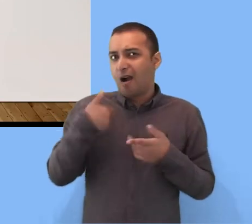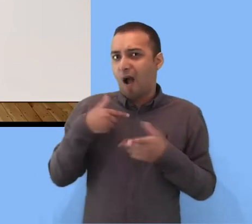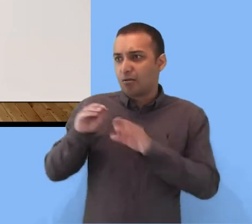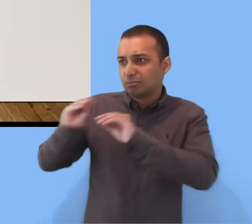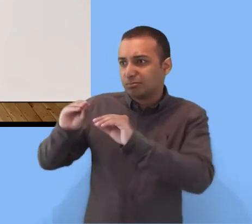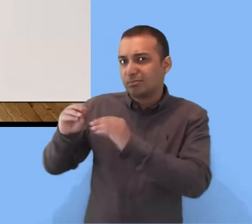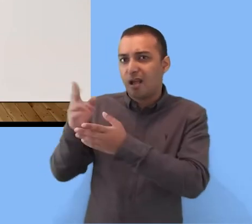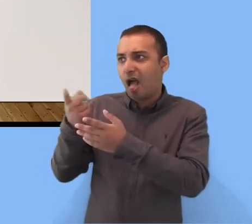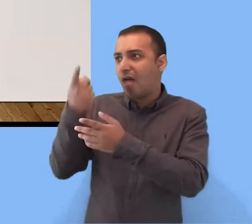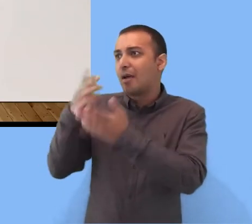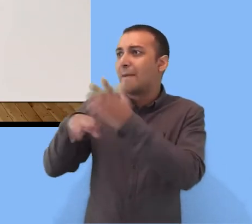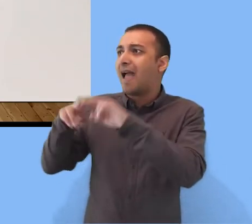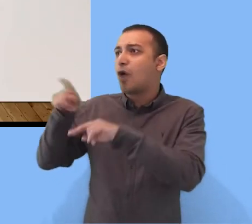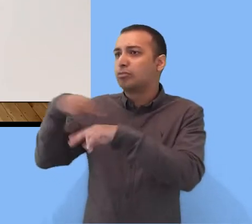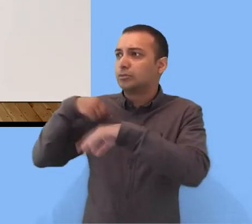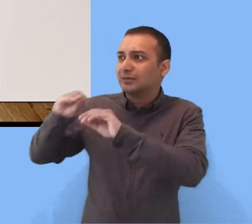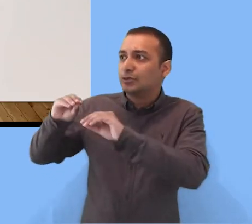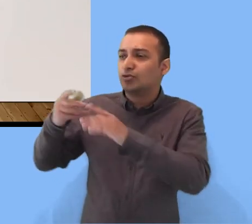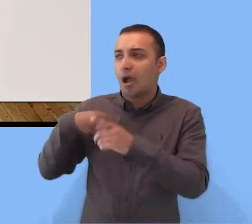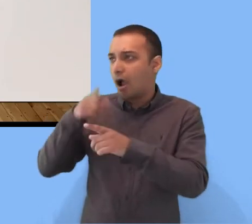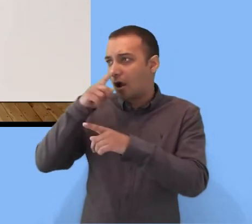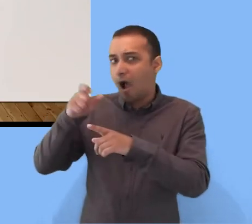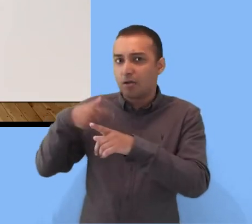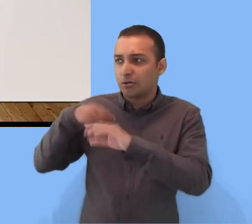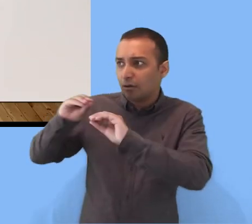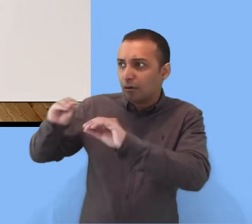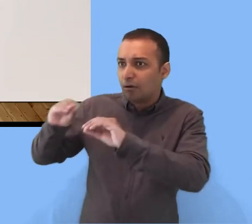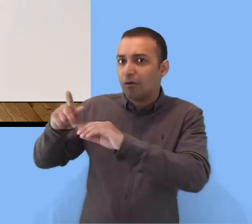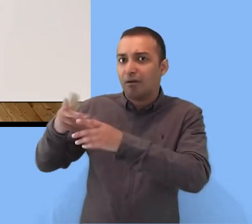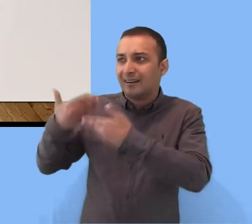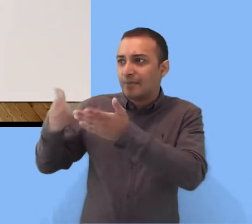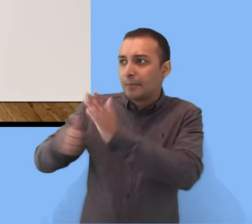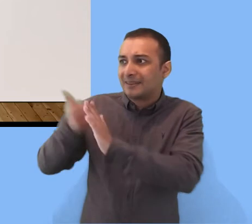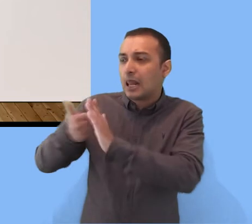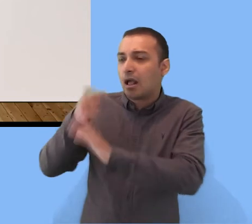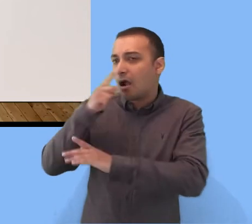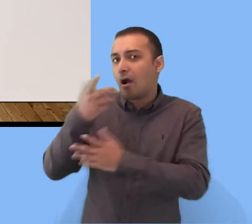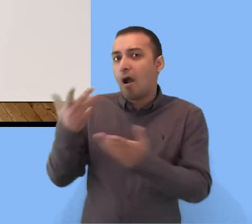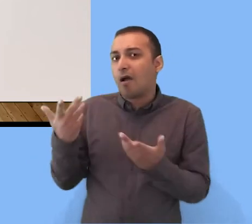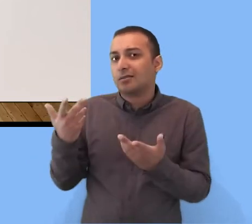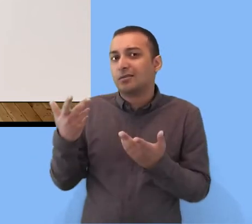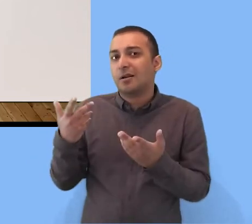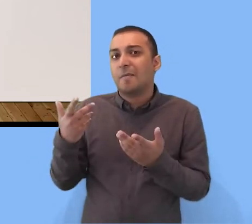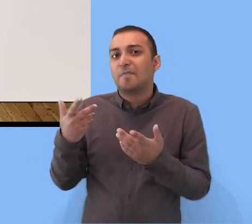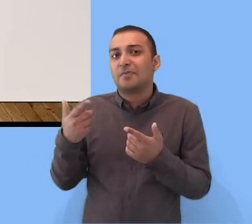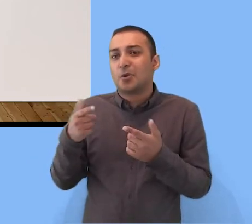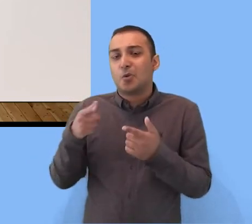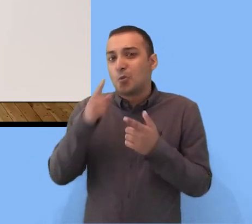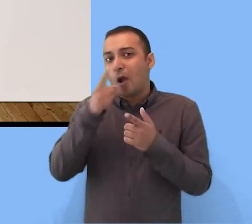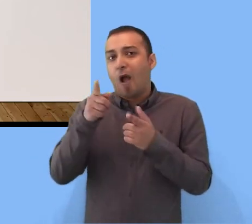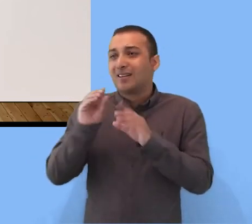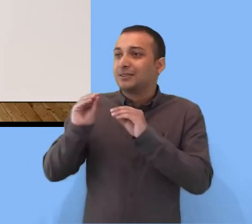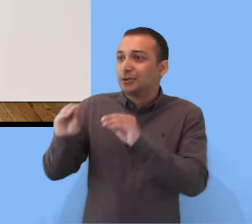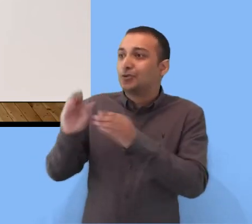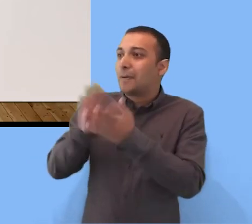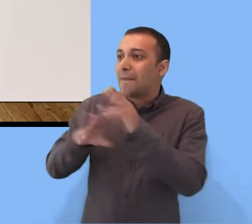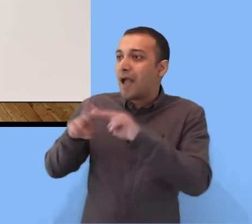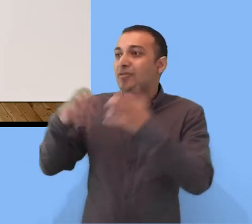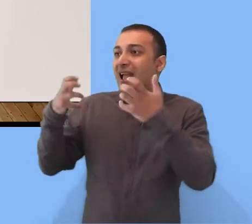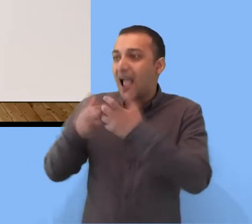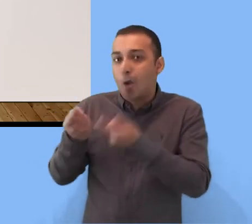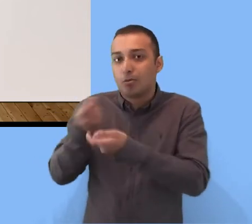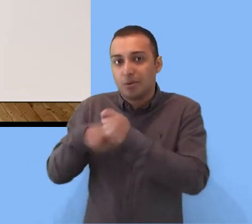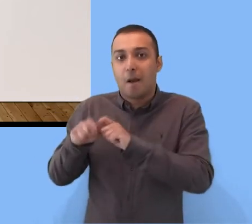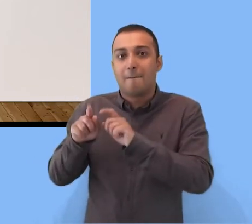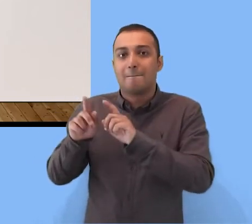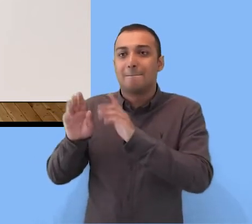yeah, mine did that as well. It's okay, it'll be all right. But it's not about educating parents on how to be parents. It's about supporting them